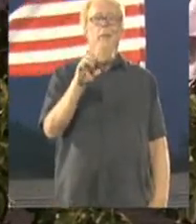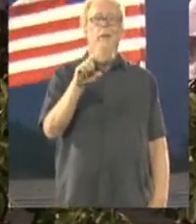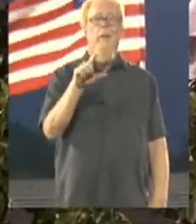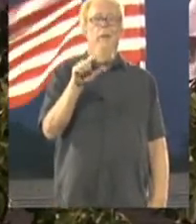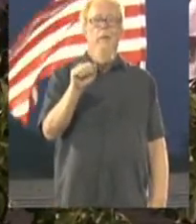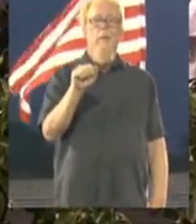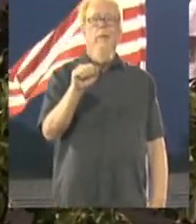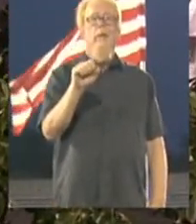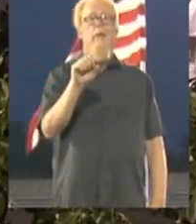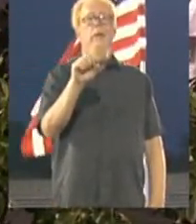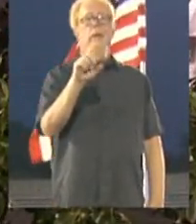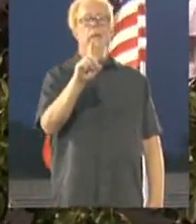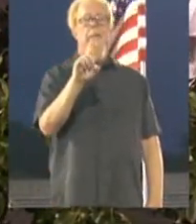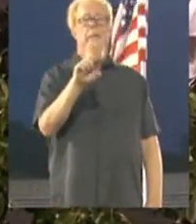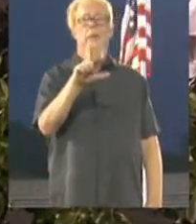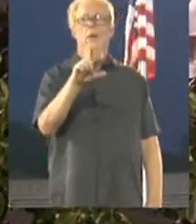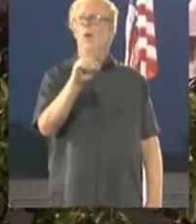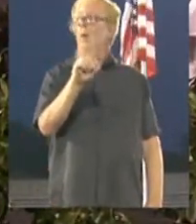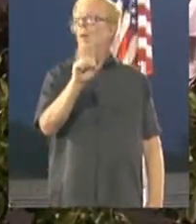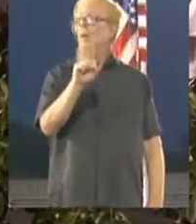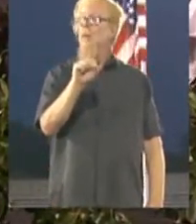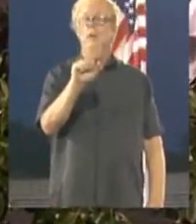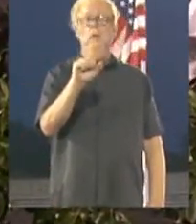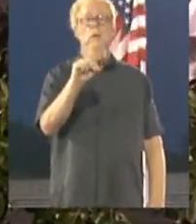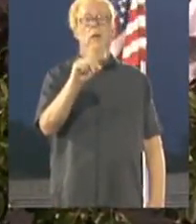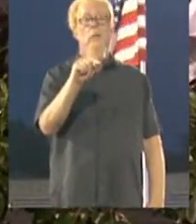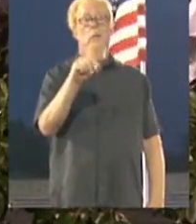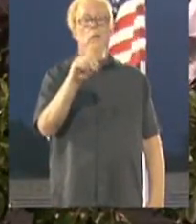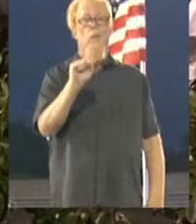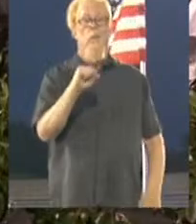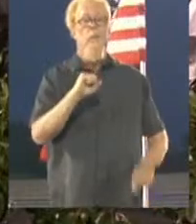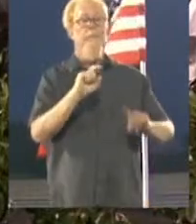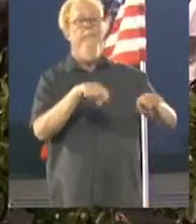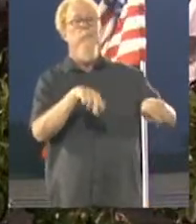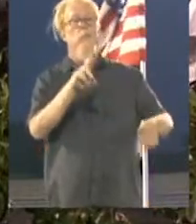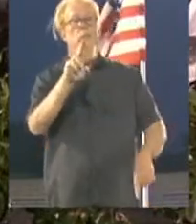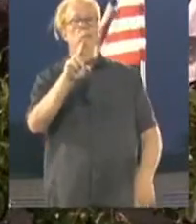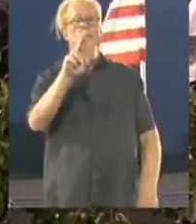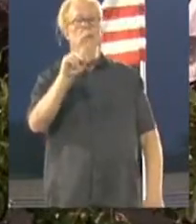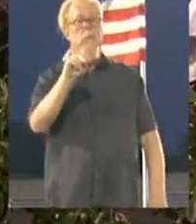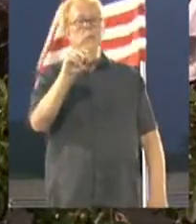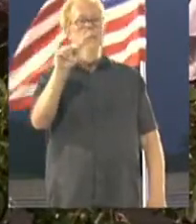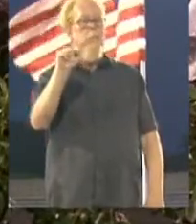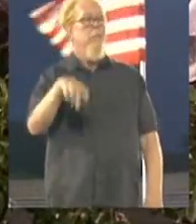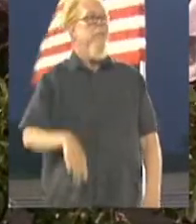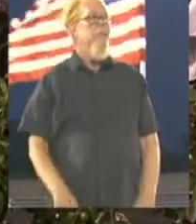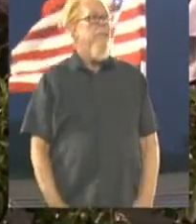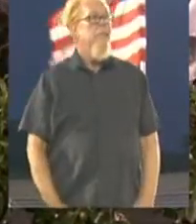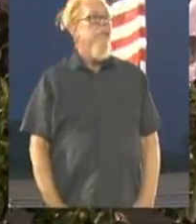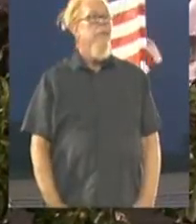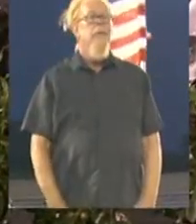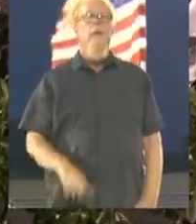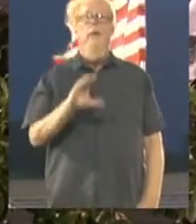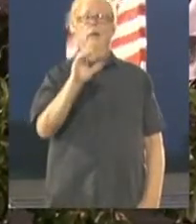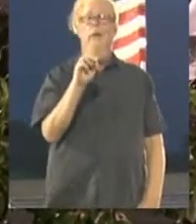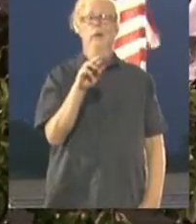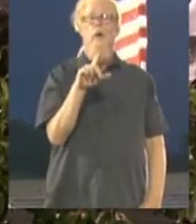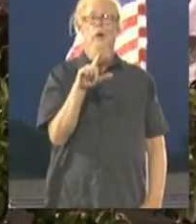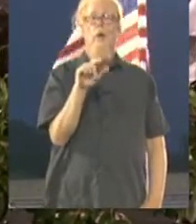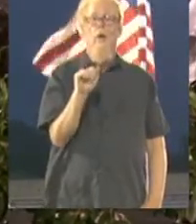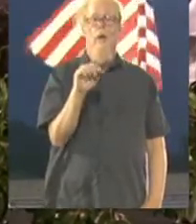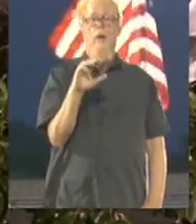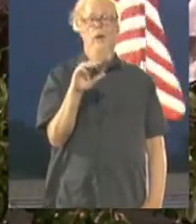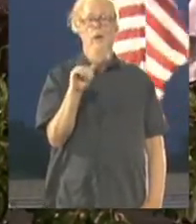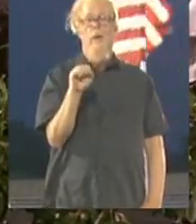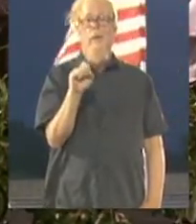de los Santos will be attending University of North Texas. Carla Cecilia Castillo